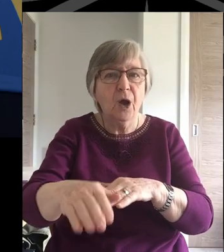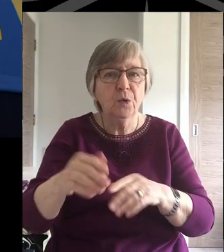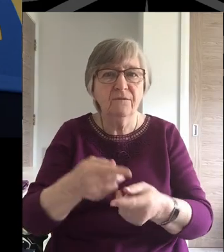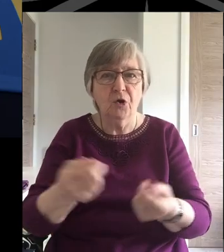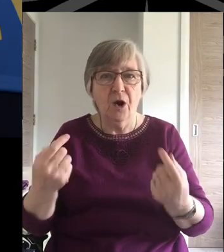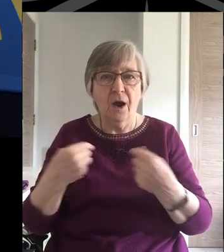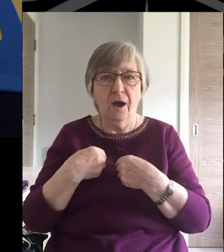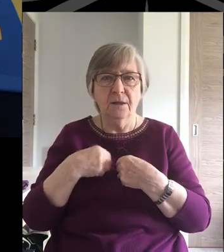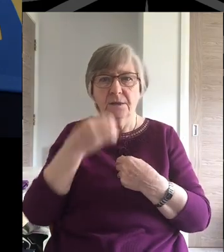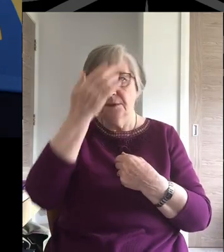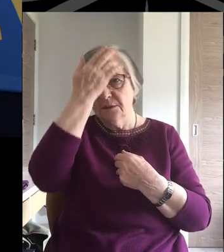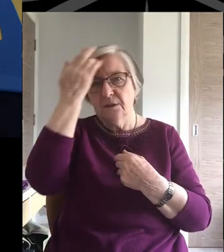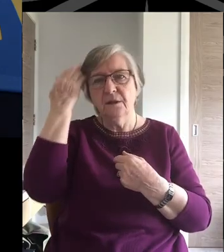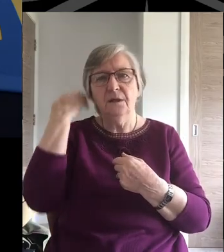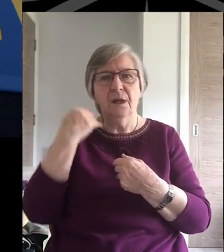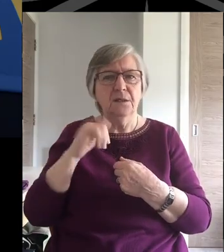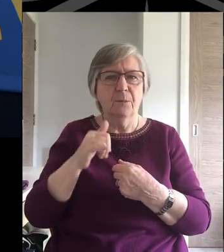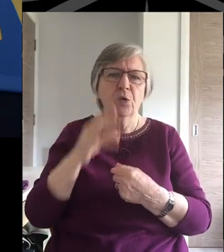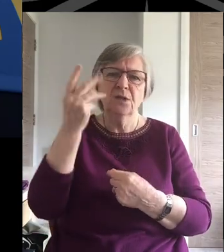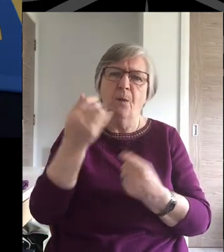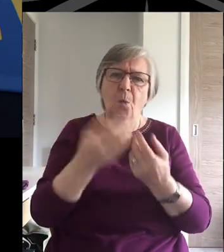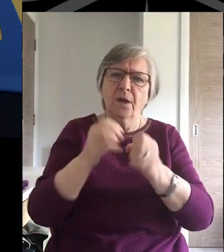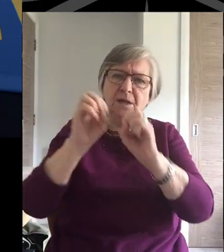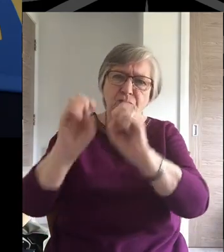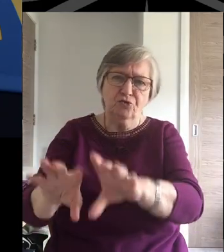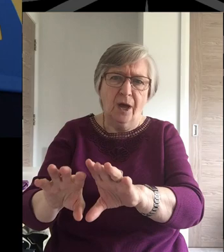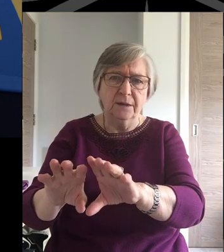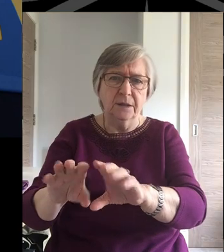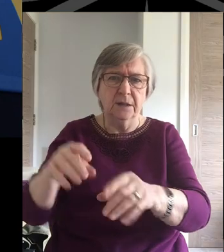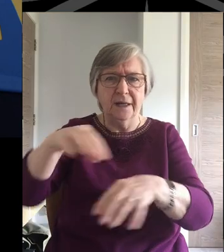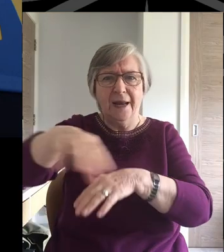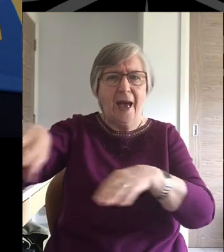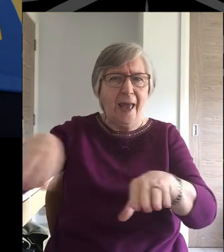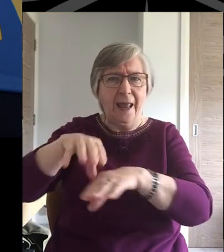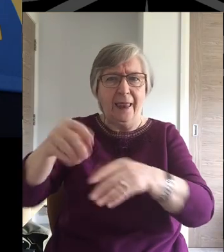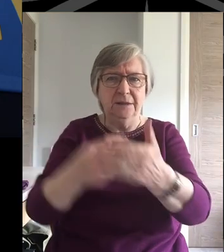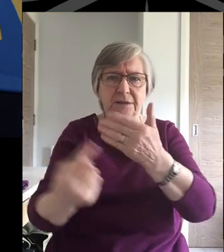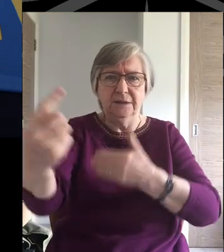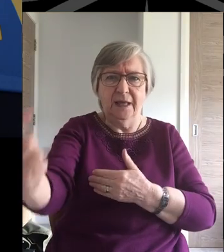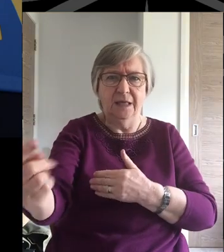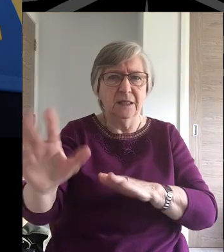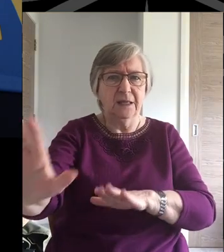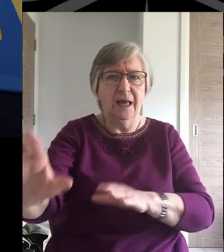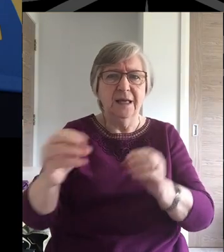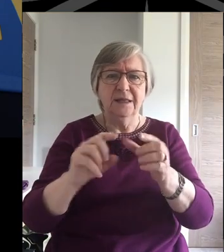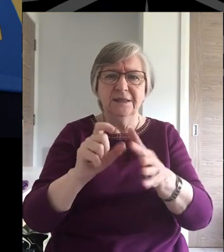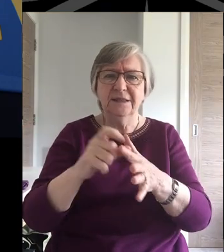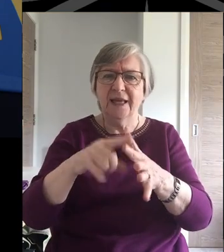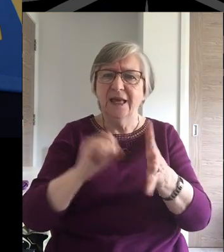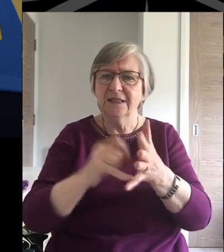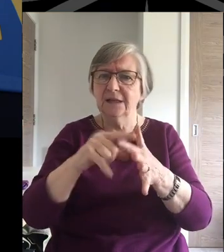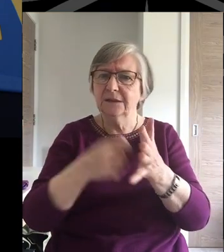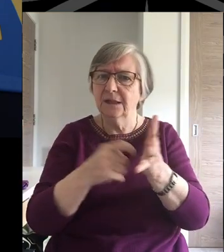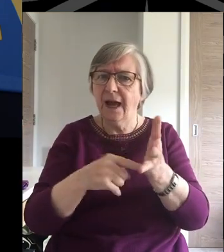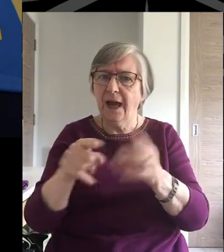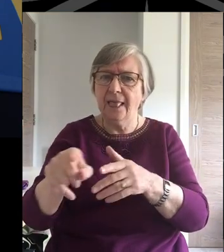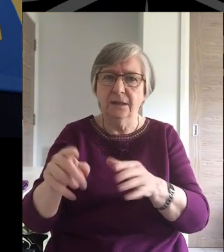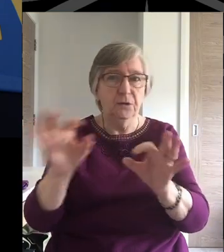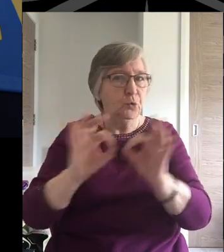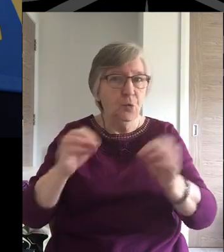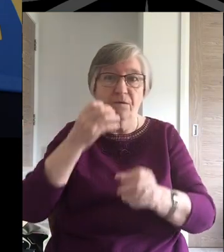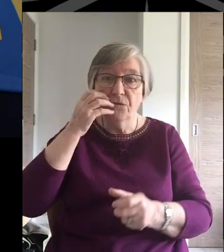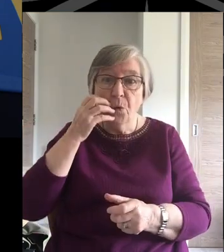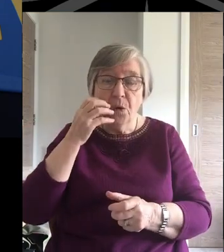Suppose someone was stranded on a desert island for a couple of weeks. Suppose they were there, no phone, no means of communication,